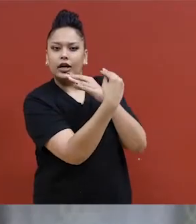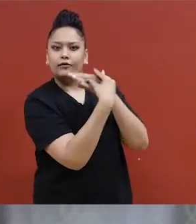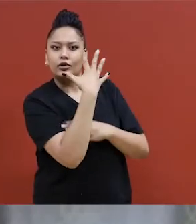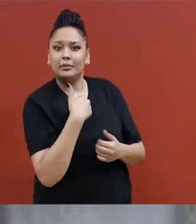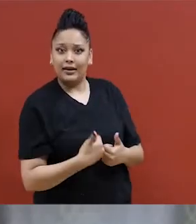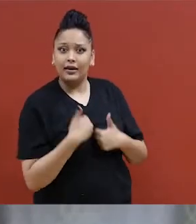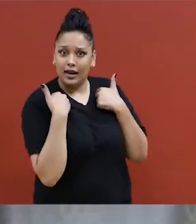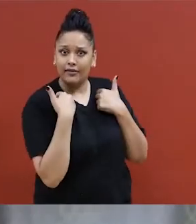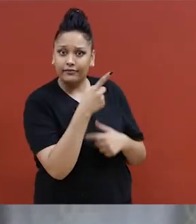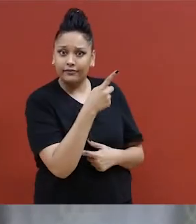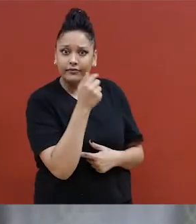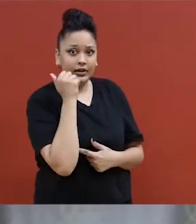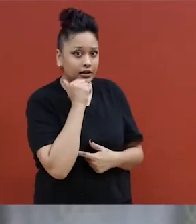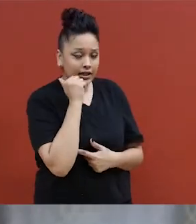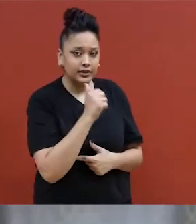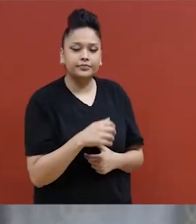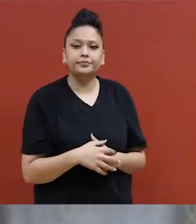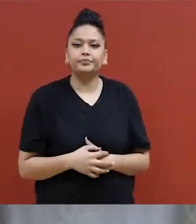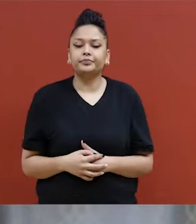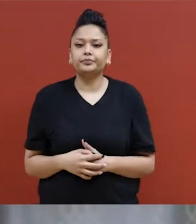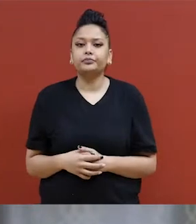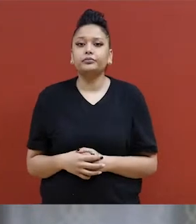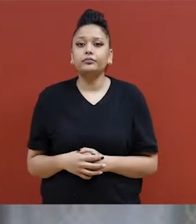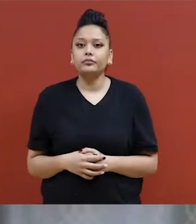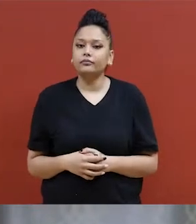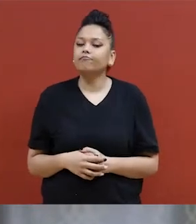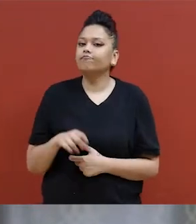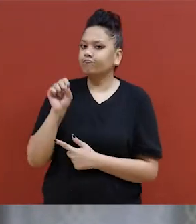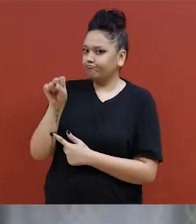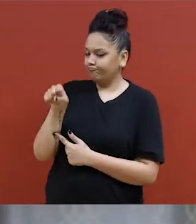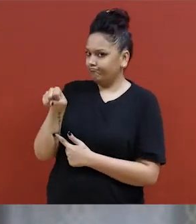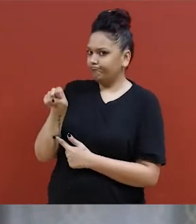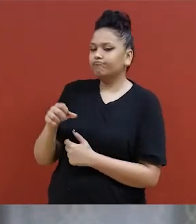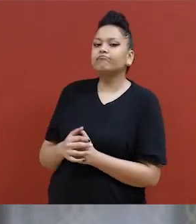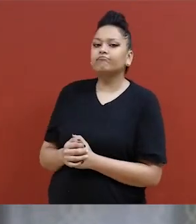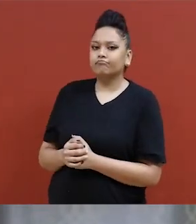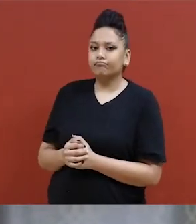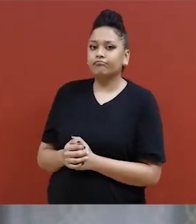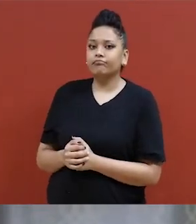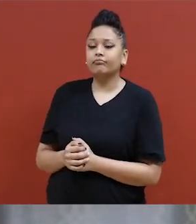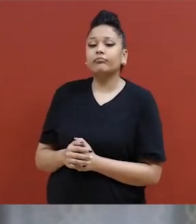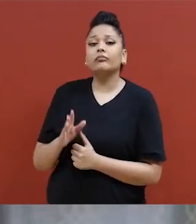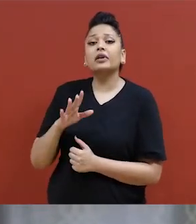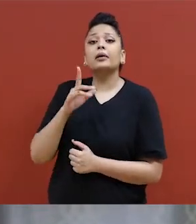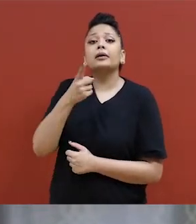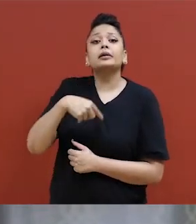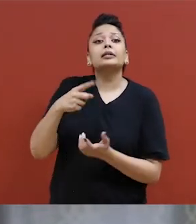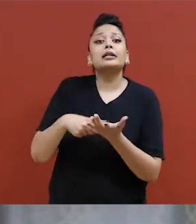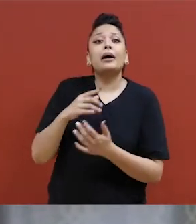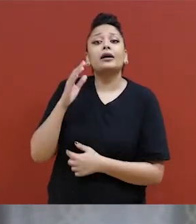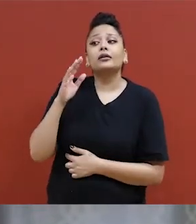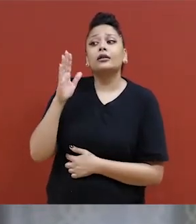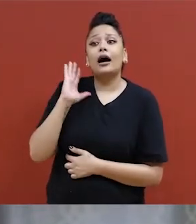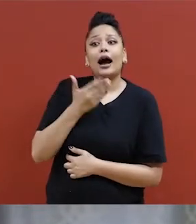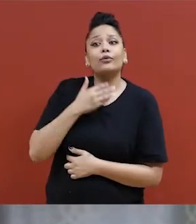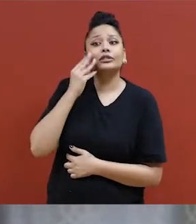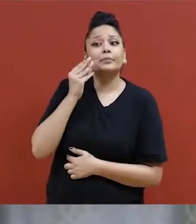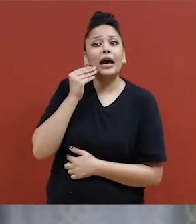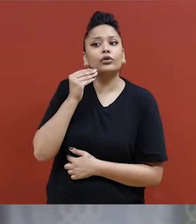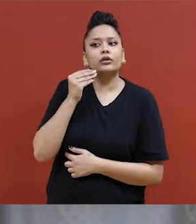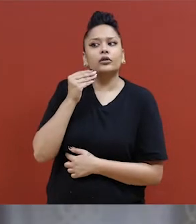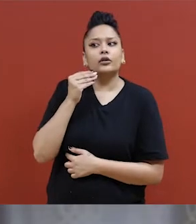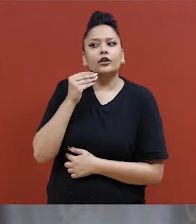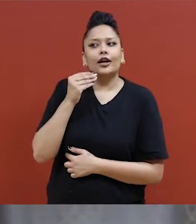Some experience I've had with kind of privacy invasion situations. Actually,